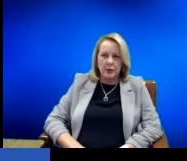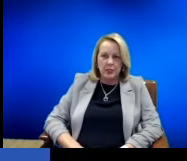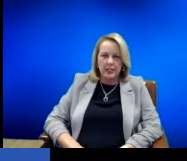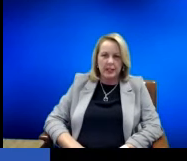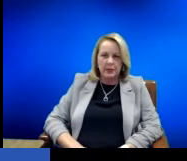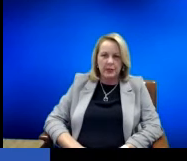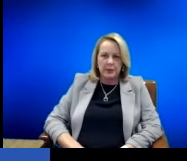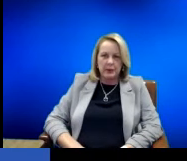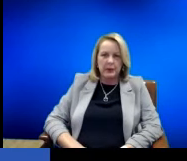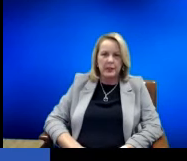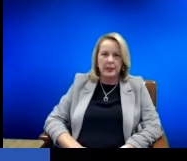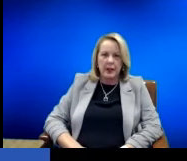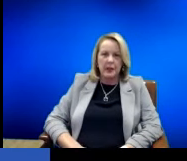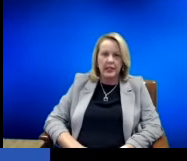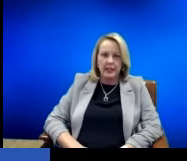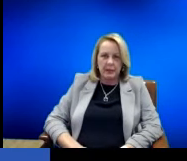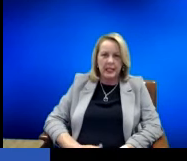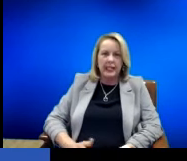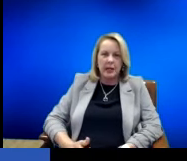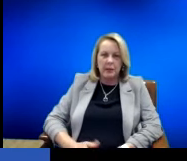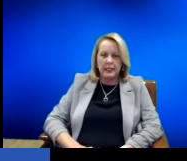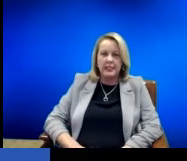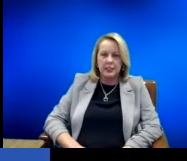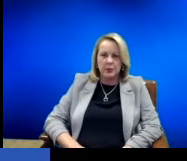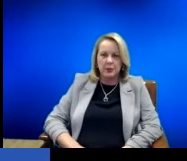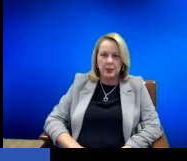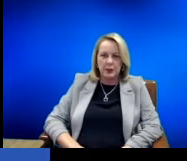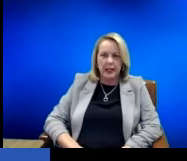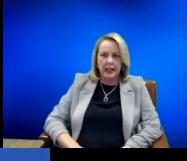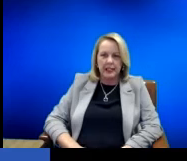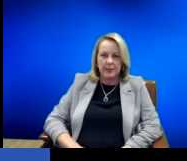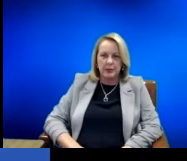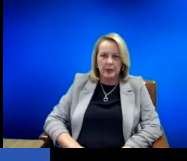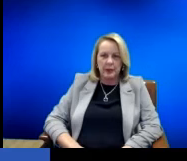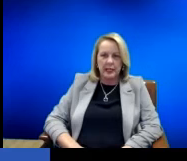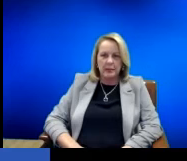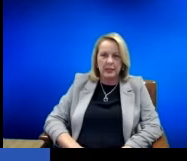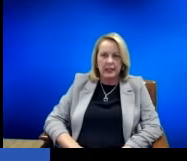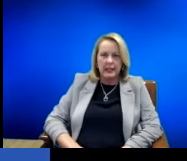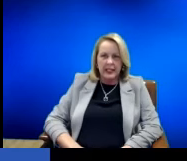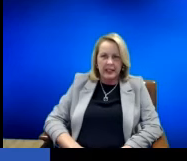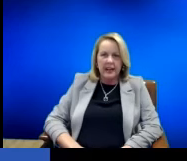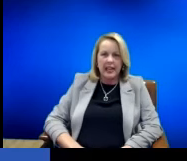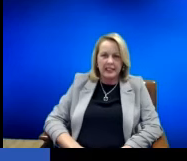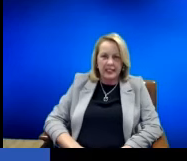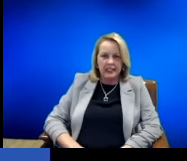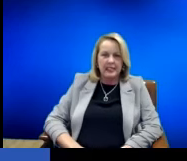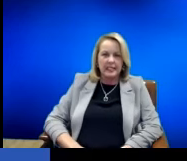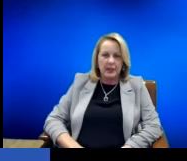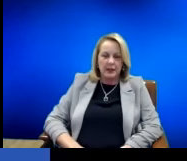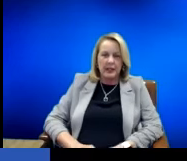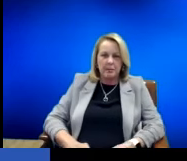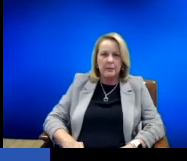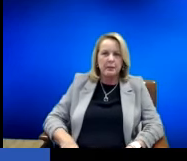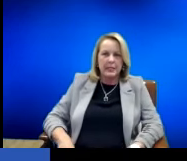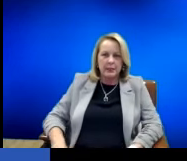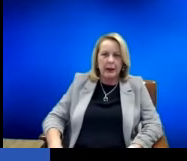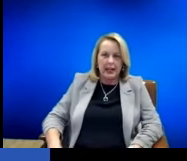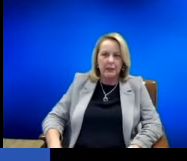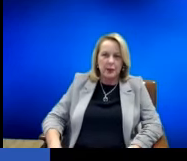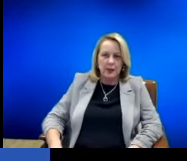so fortunate with the people that are on that committee helping us as we're creating the program and advising us on